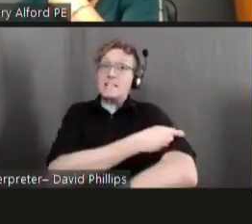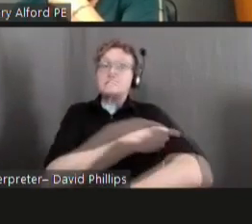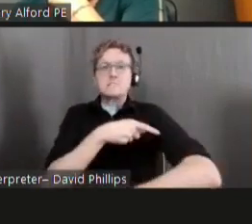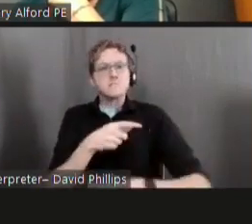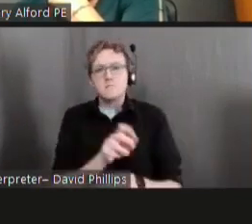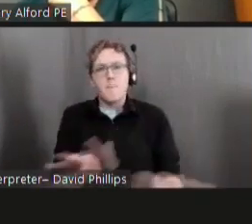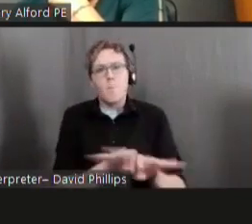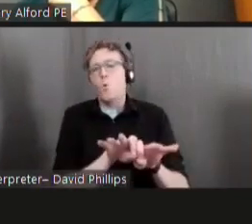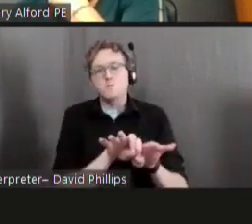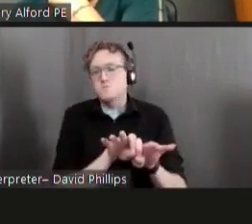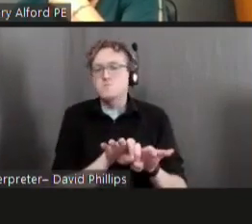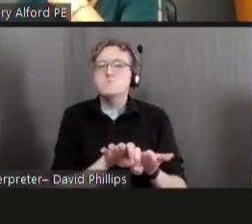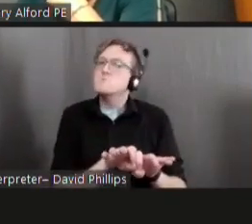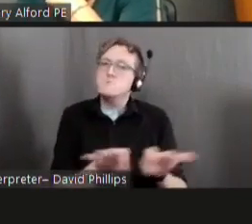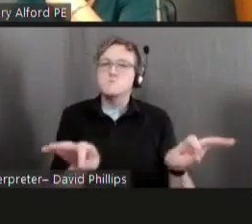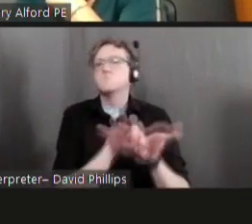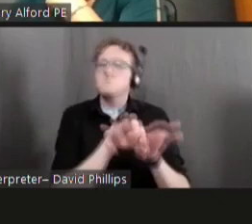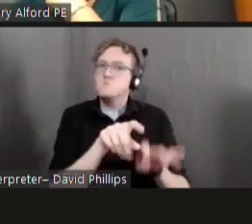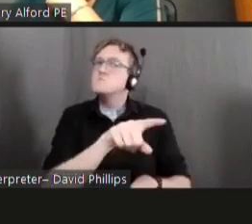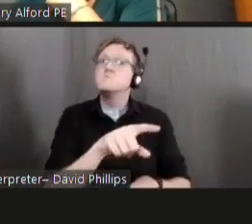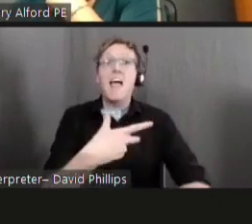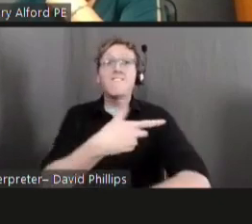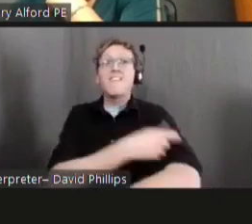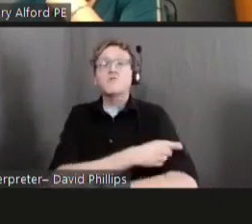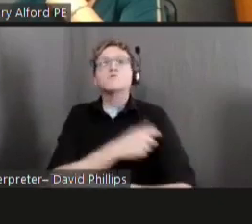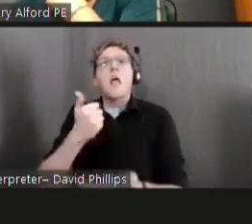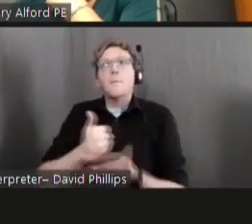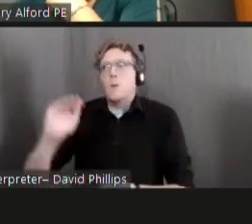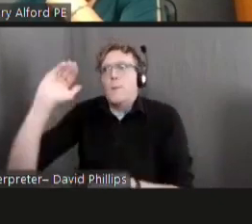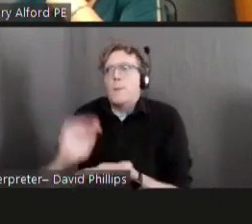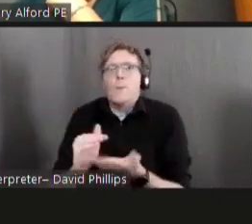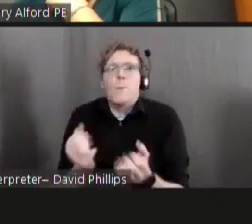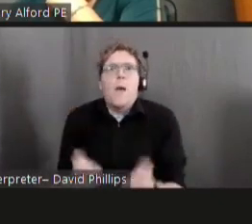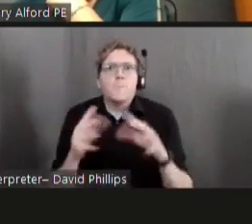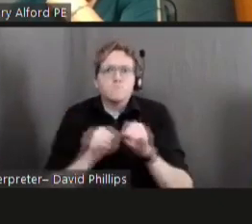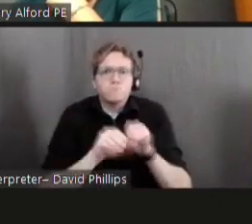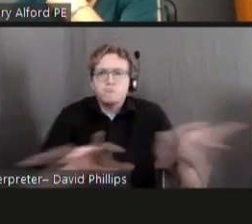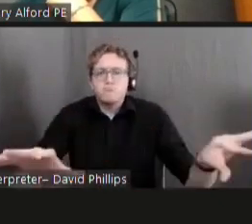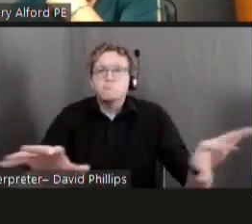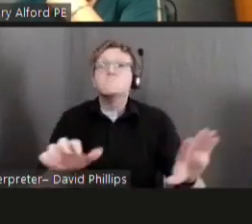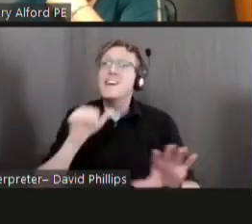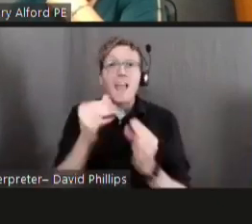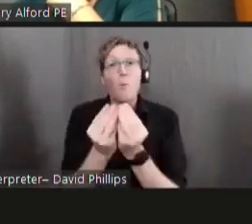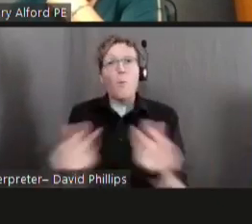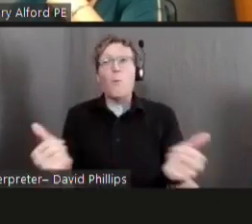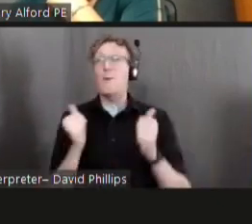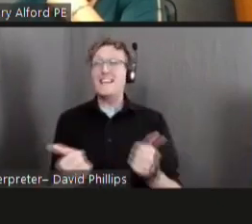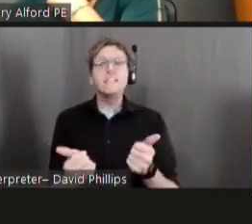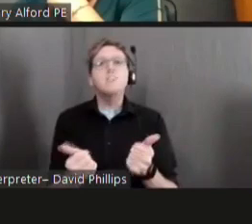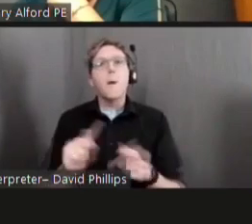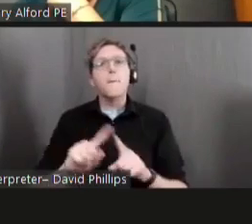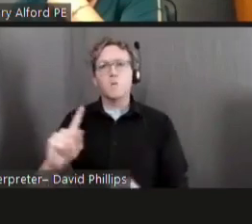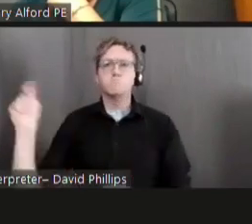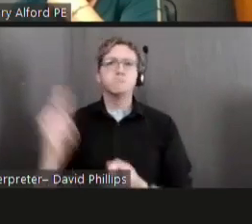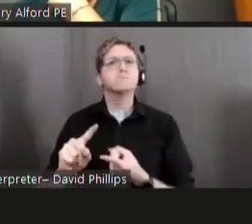because vaccination limits certainly the amount of virus that circulate in the population. It doesn't abolish it, but it limits it